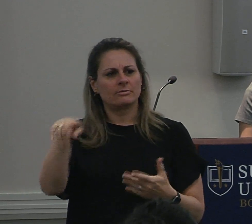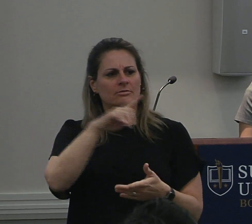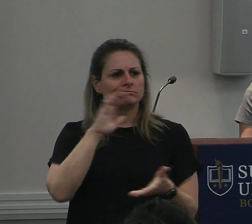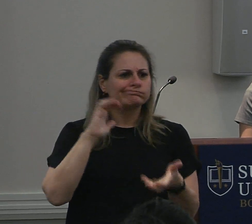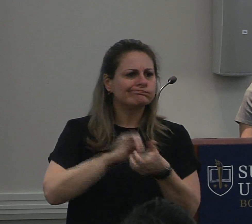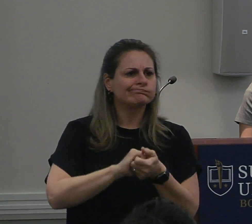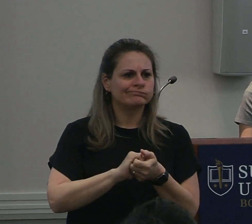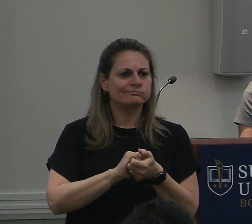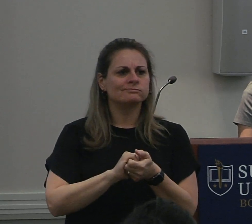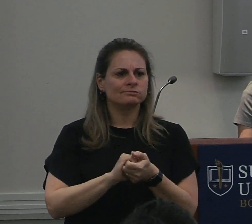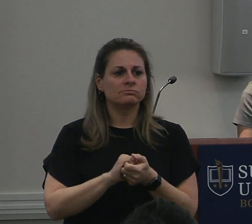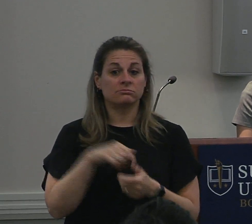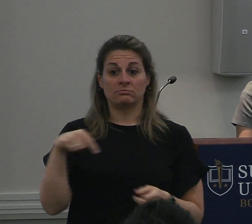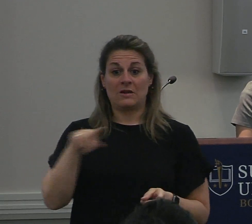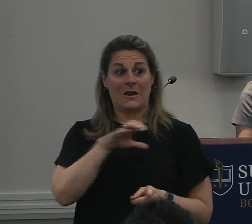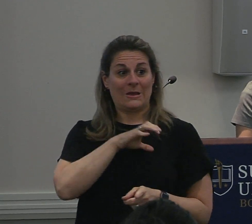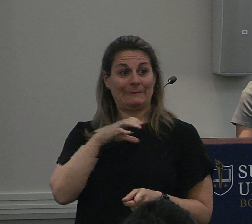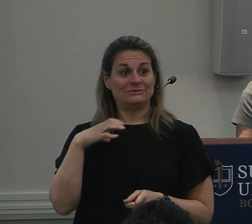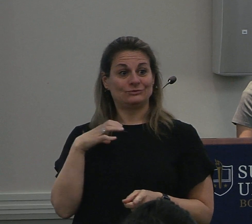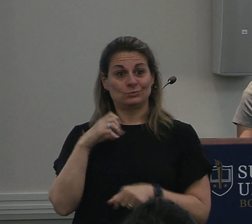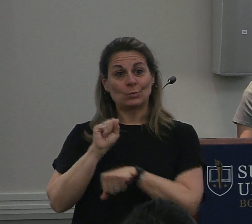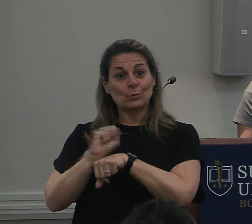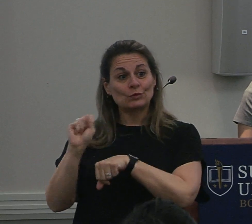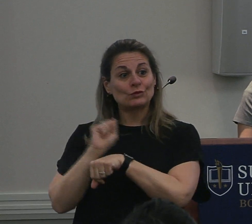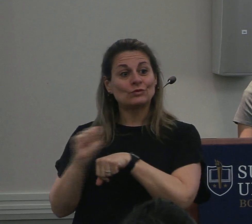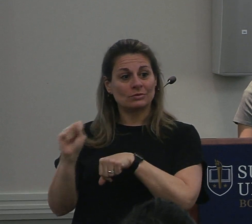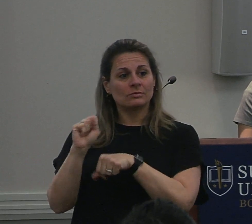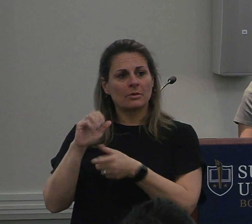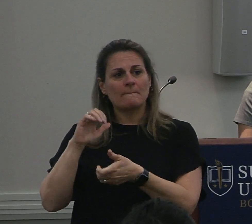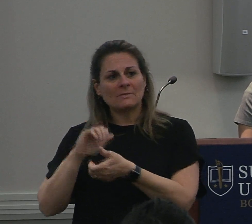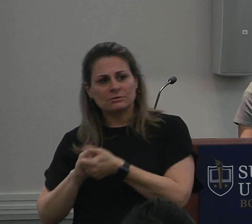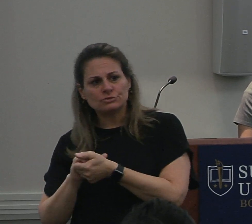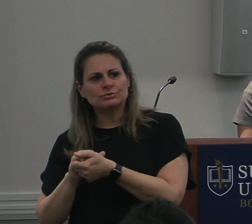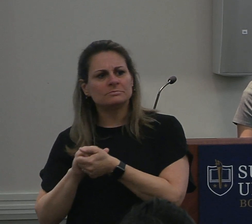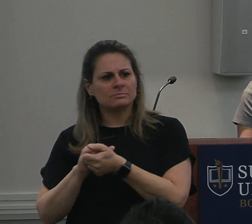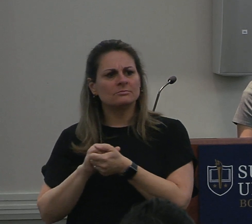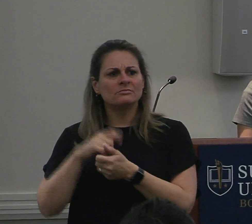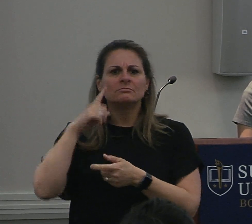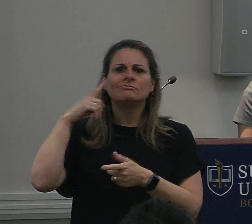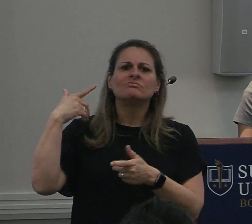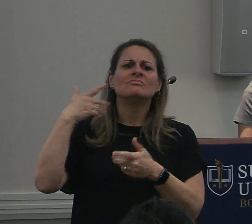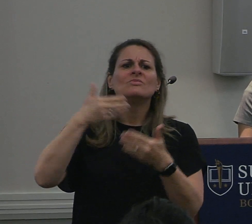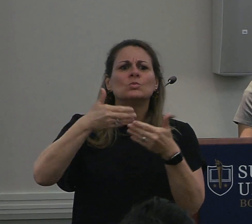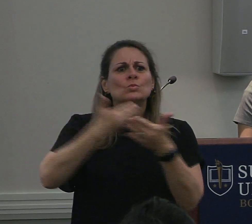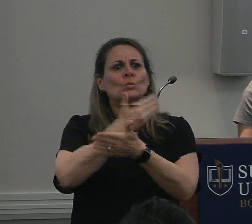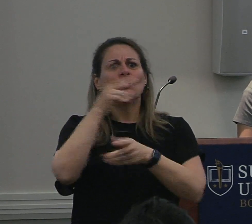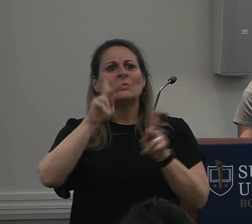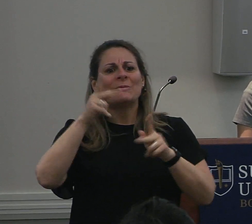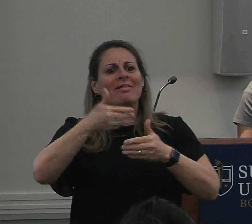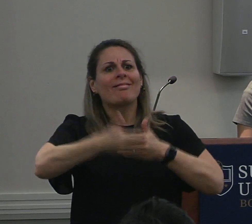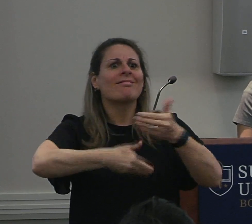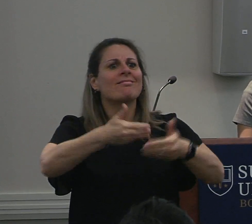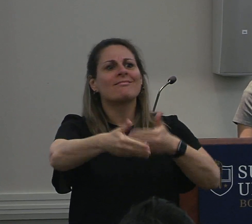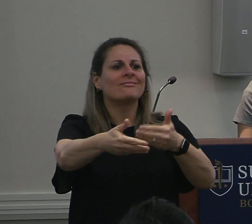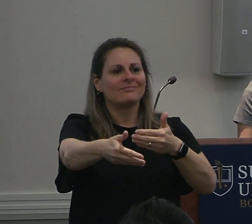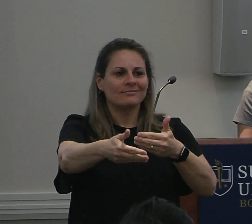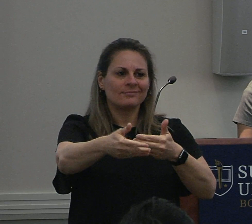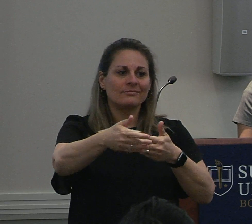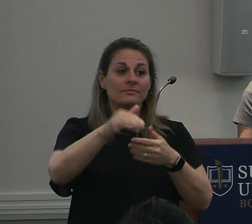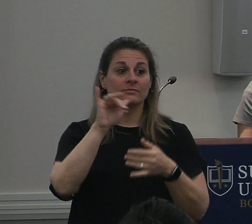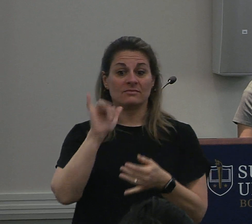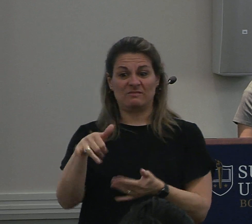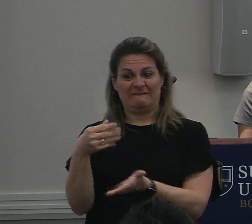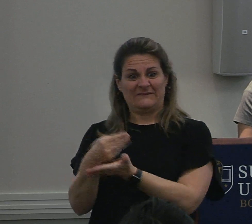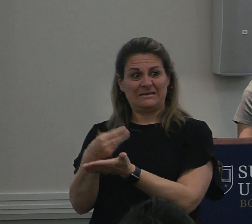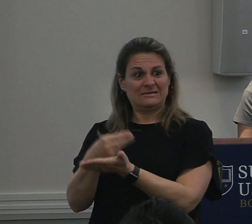generation. There's a financial empowerment program that I've been so excited about with the Boston Public Schools Special Education